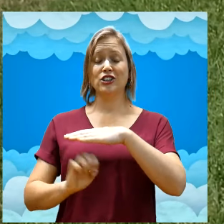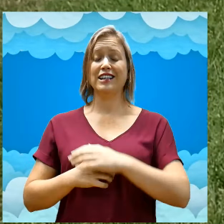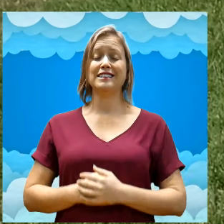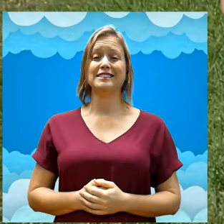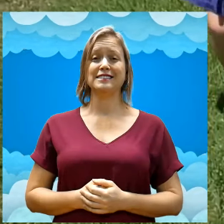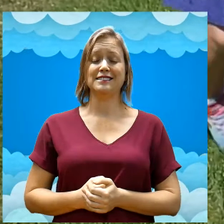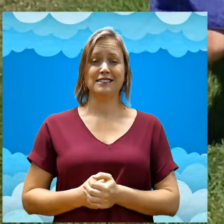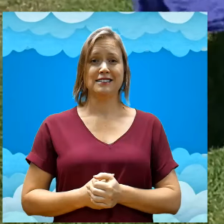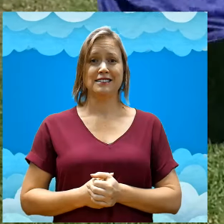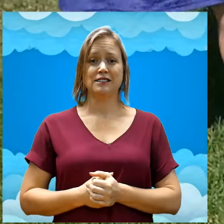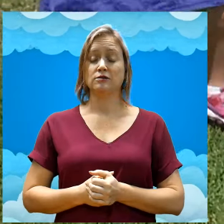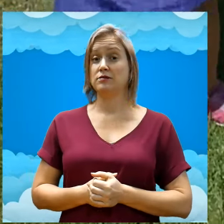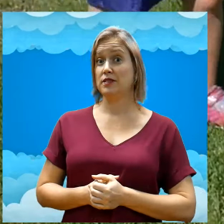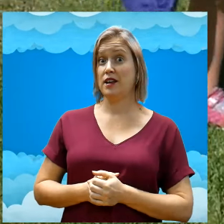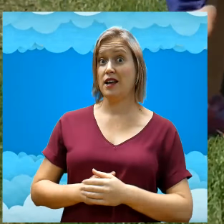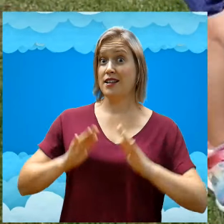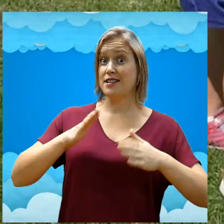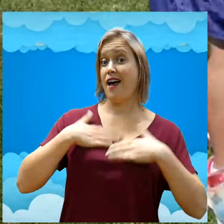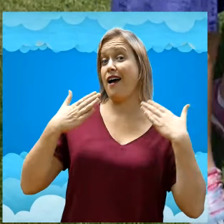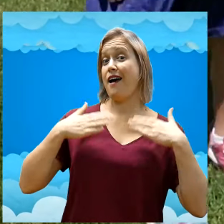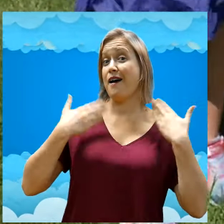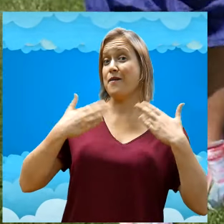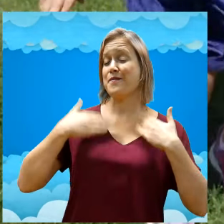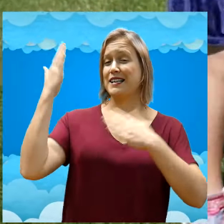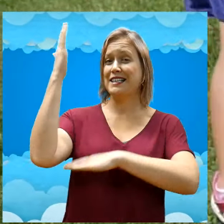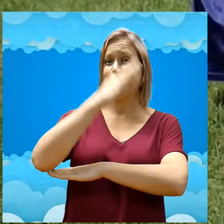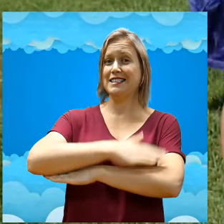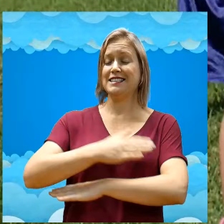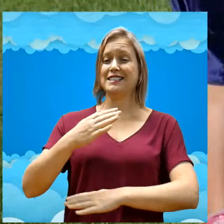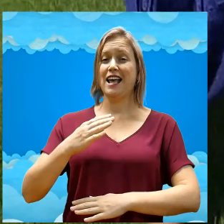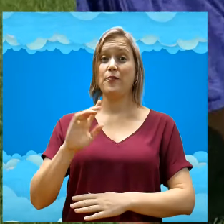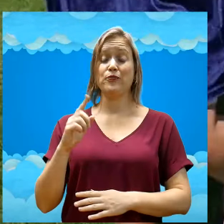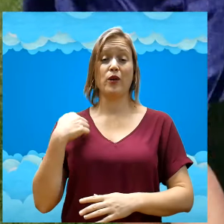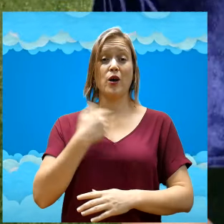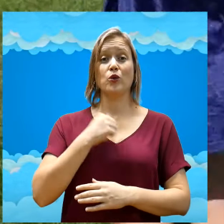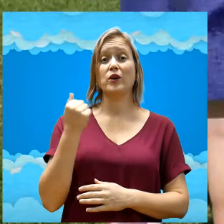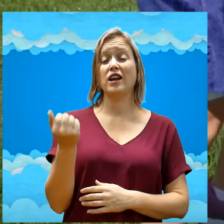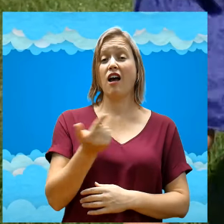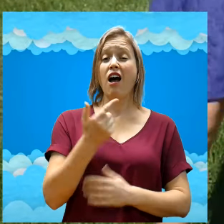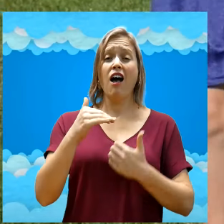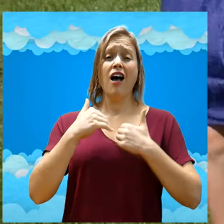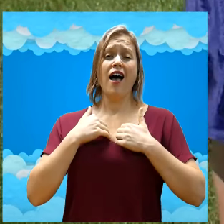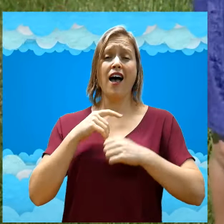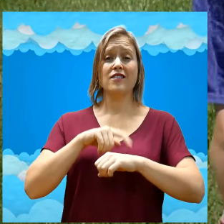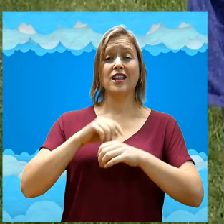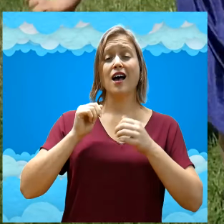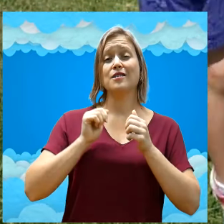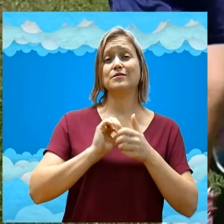Elementary. It's a happy day where we all get to spend time